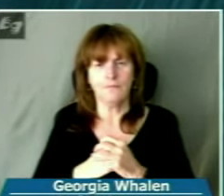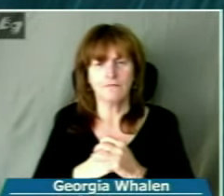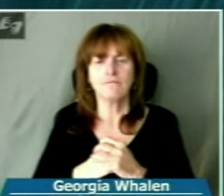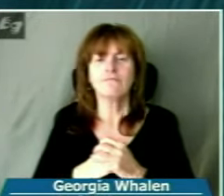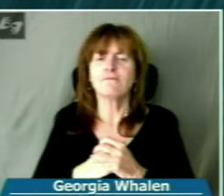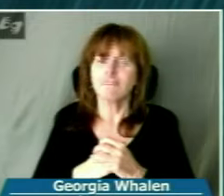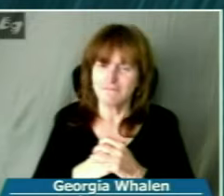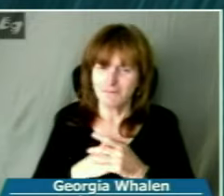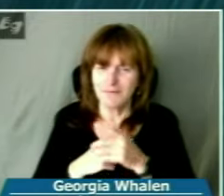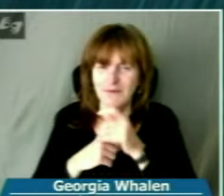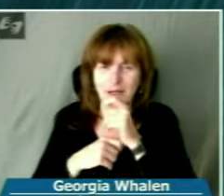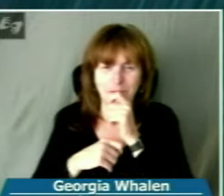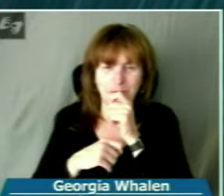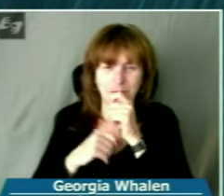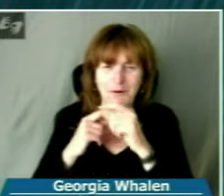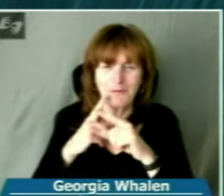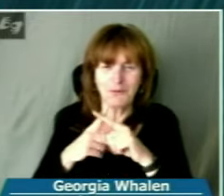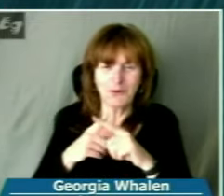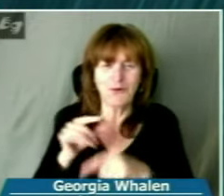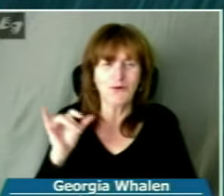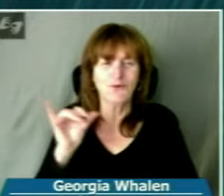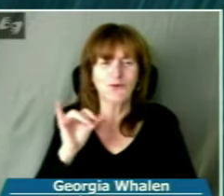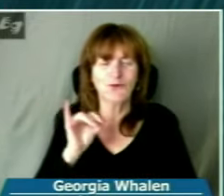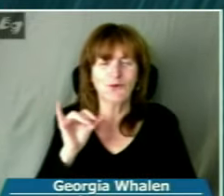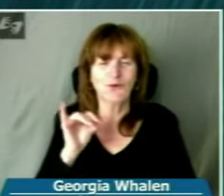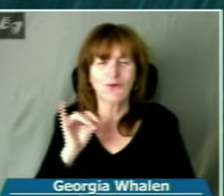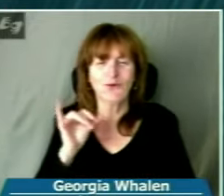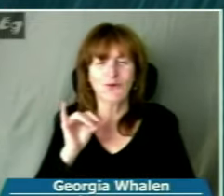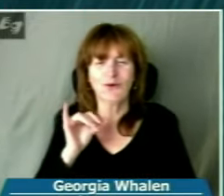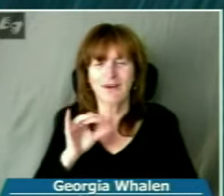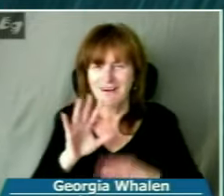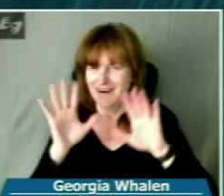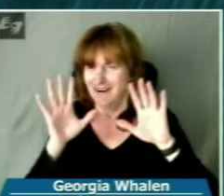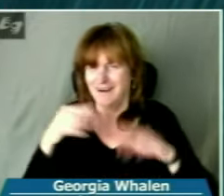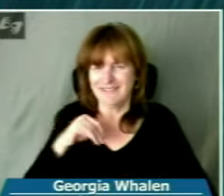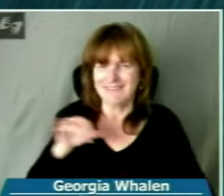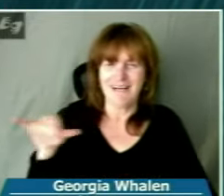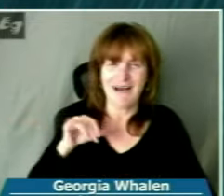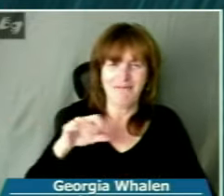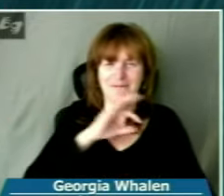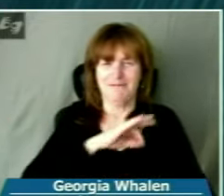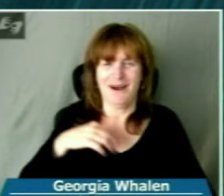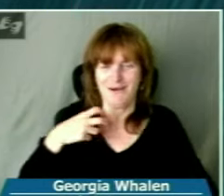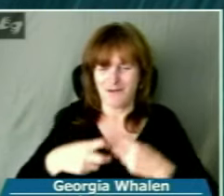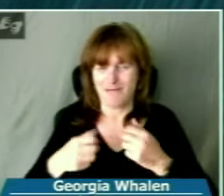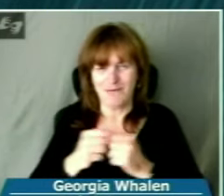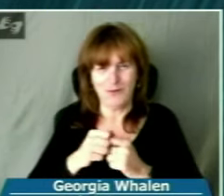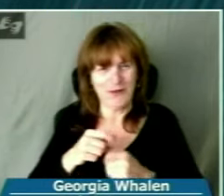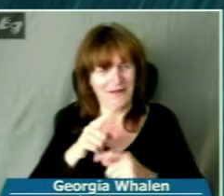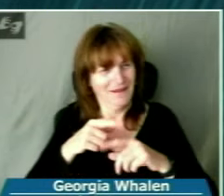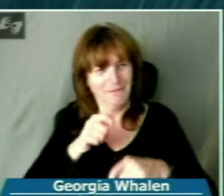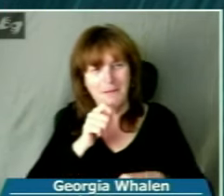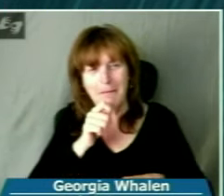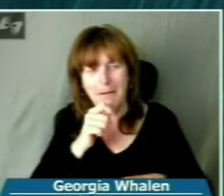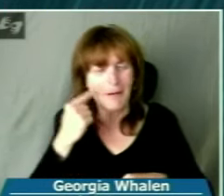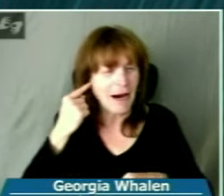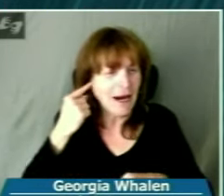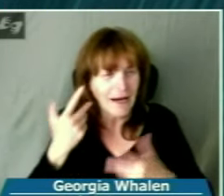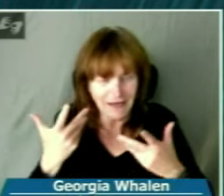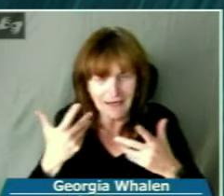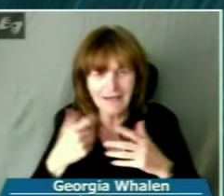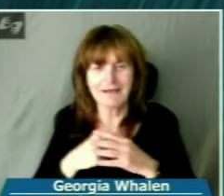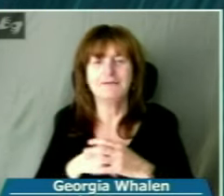And I think we have the doctor on mute as well. Problems too tonight, right? So absolutely, Mike. Today we're at